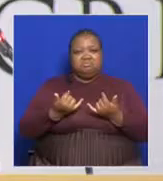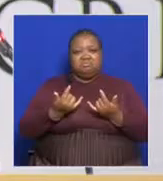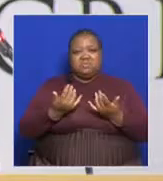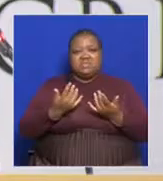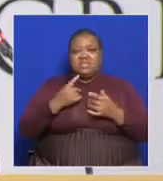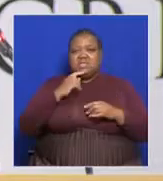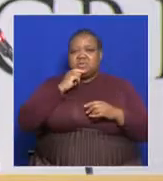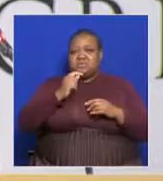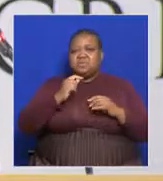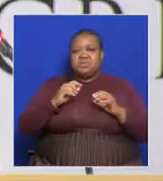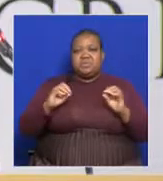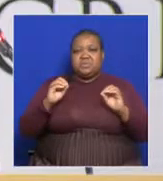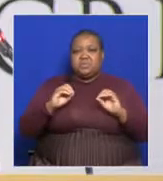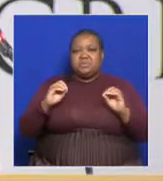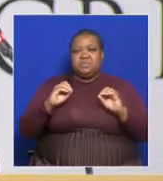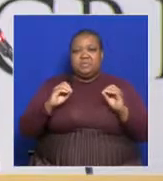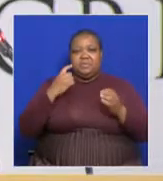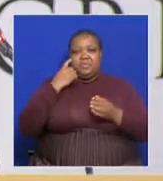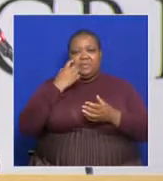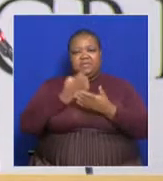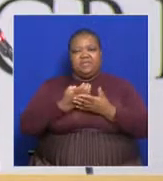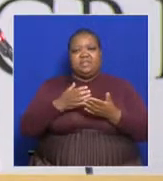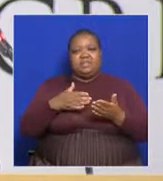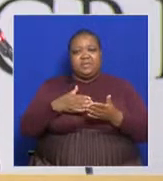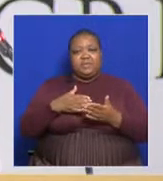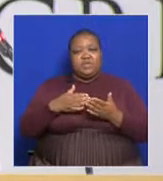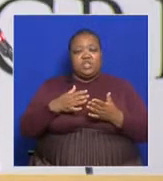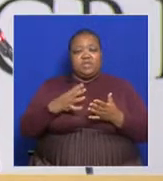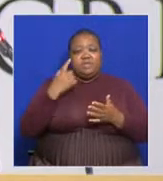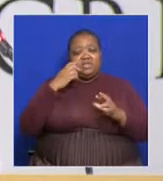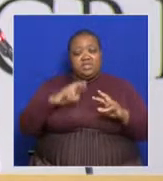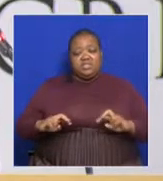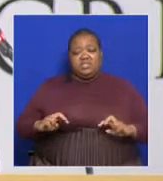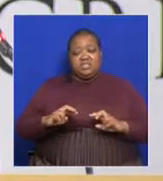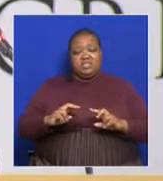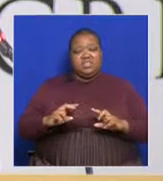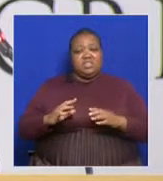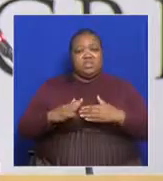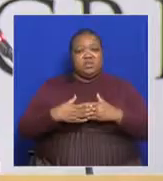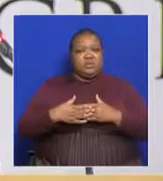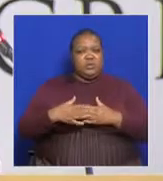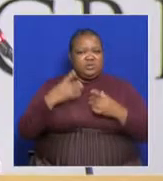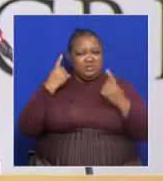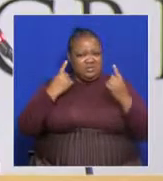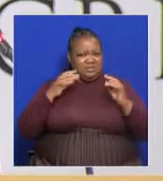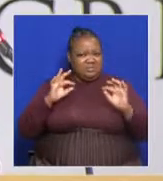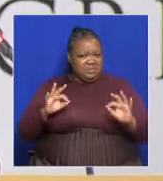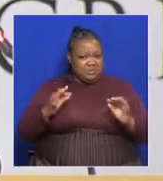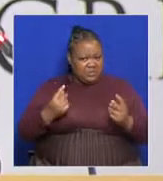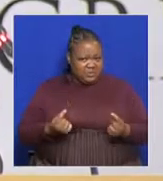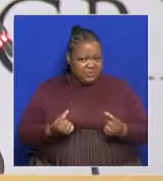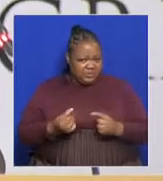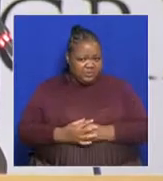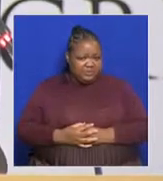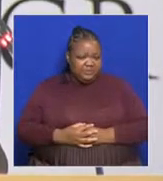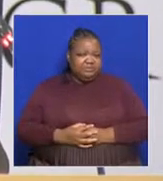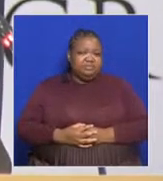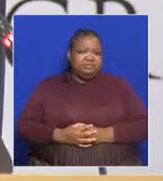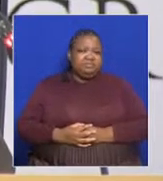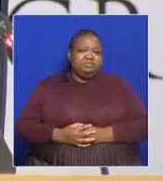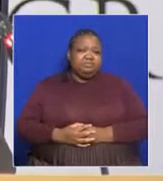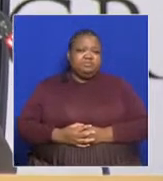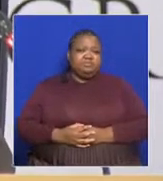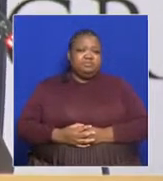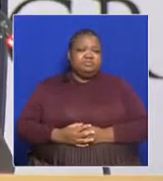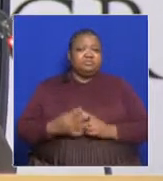it and the investigation has been shut. You didn't think it was the appropriate thing to do? And the right thing? It was appropriate and I did so. That's how